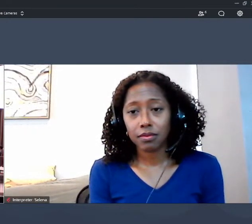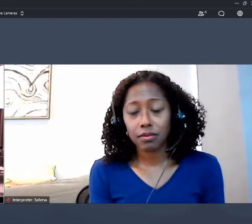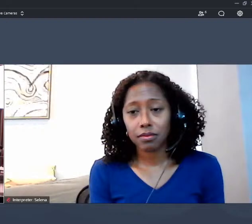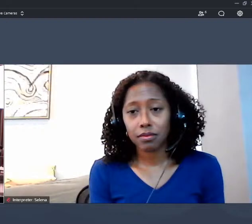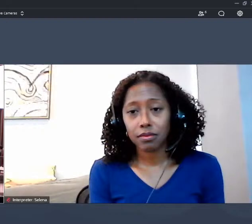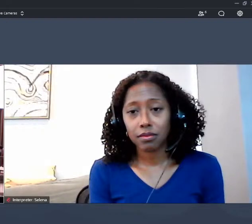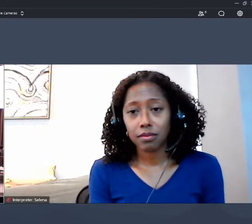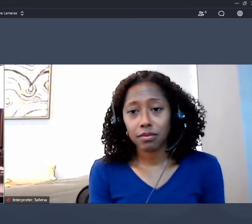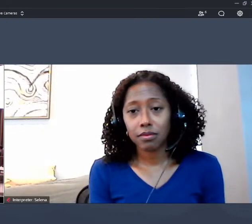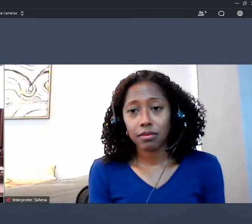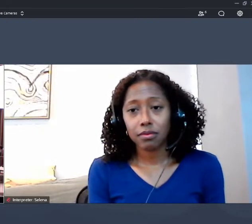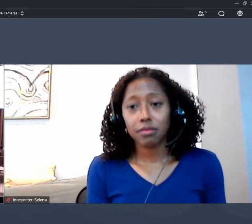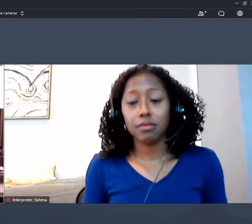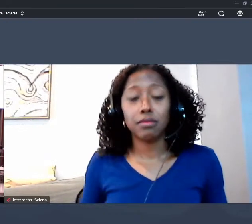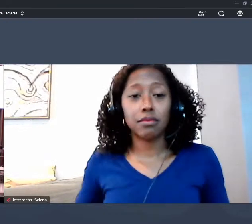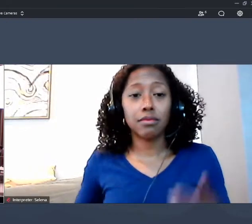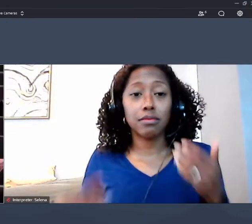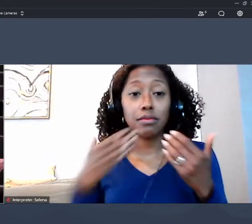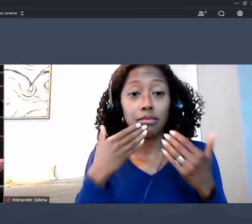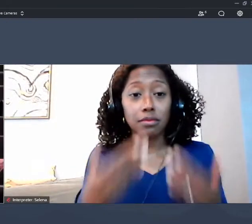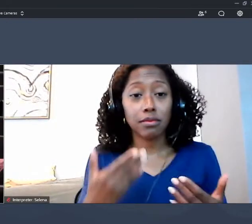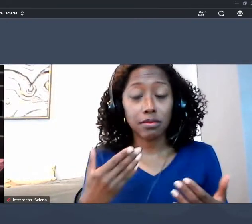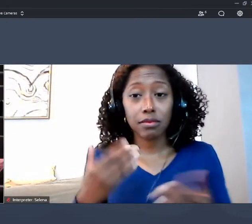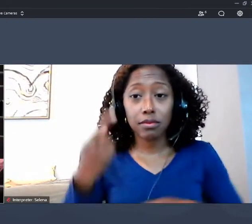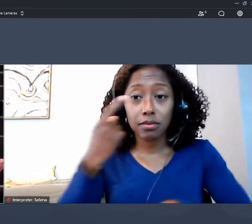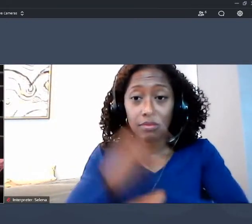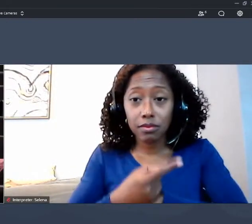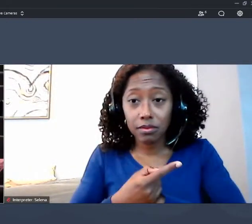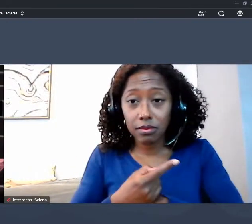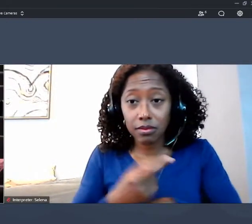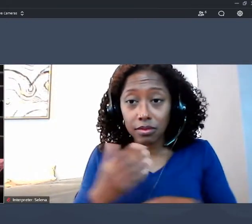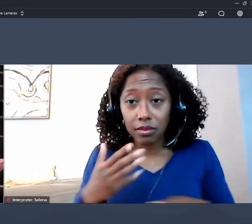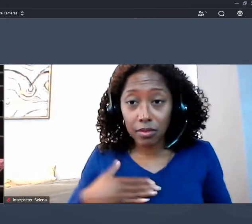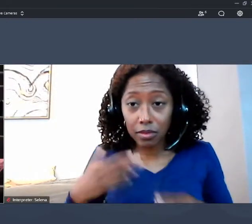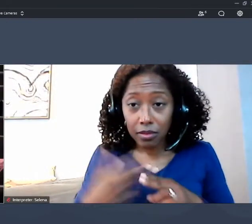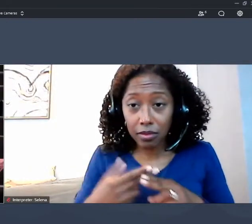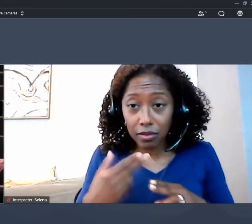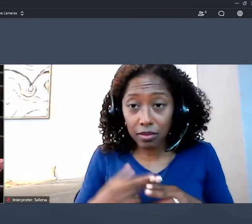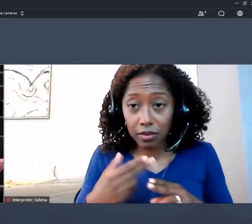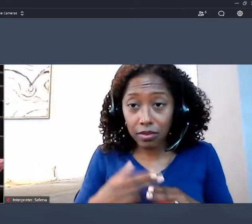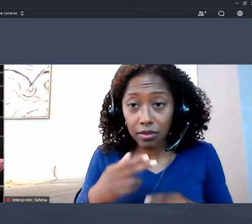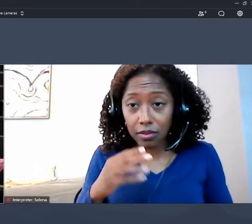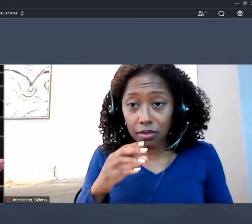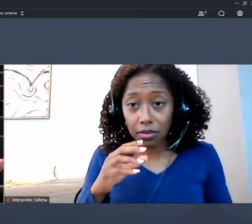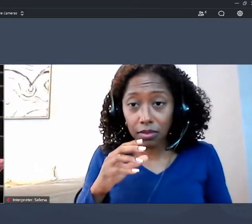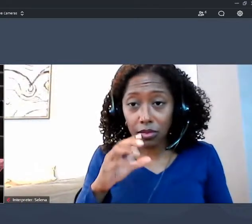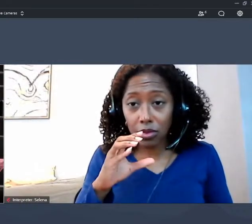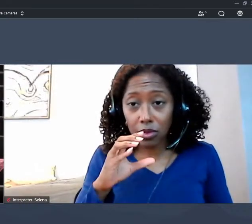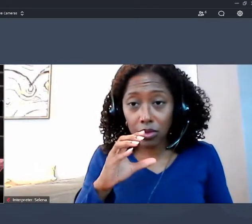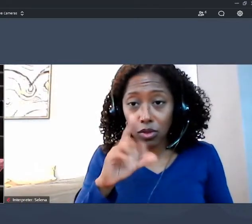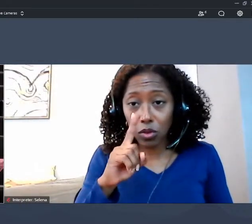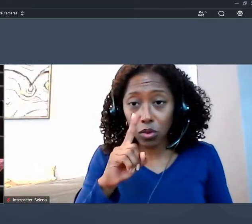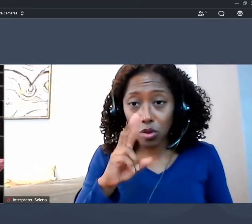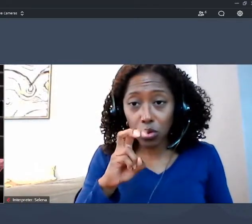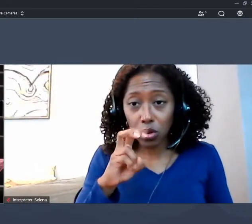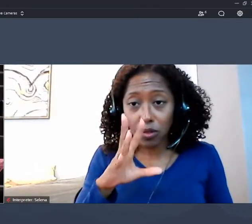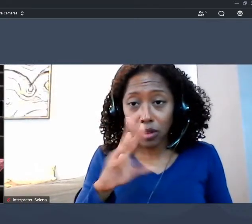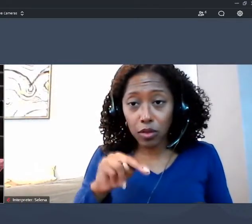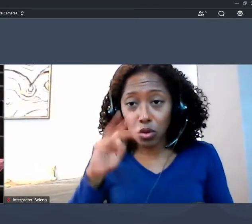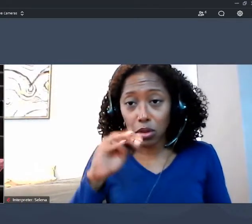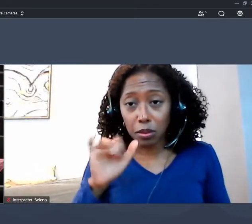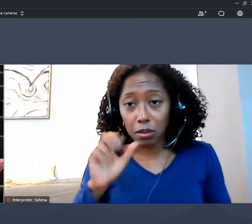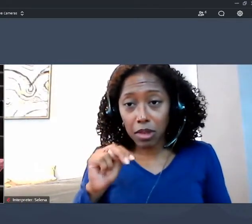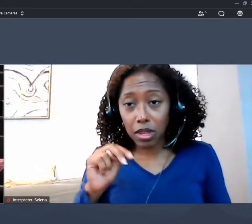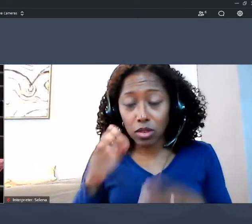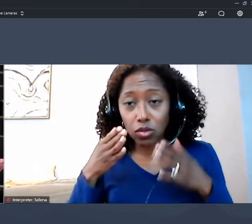say your name and address for the record? Yes, sir. Yes, ma'am. Robert Connect, Public Works Director, City of Memphis, 125 North Main Street. Thank you very